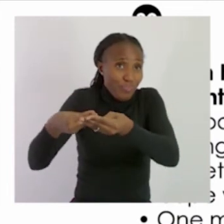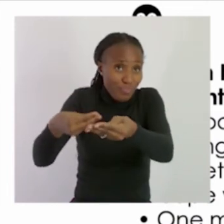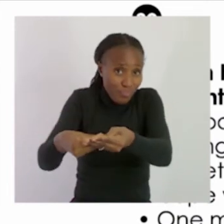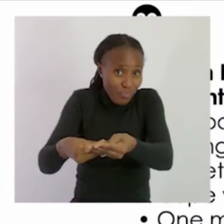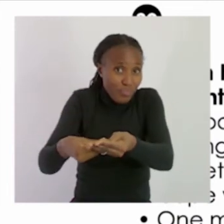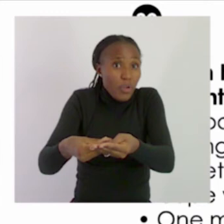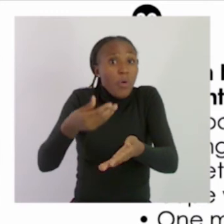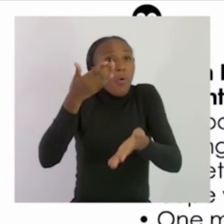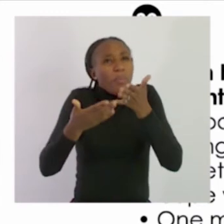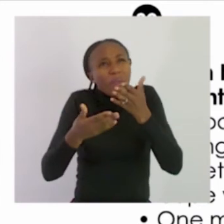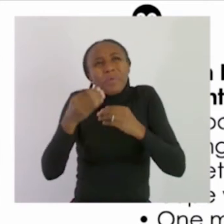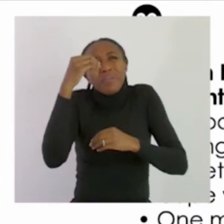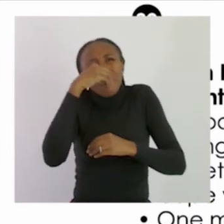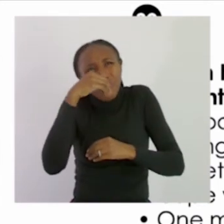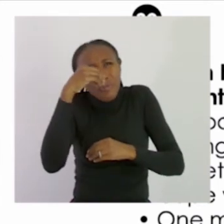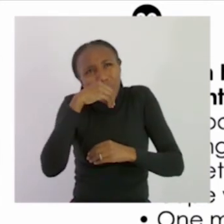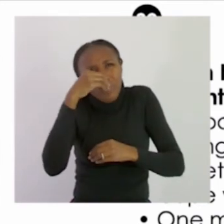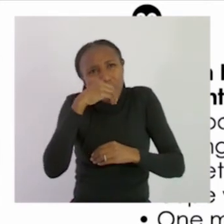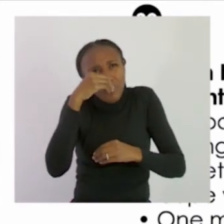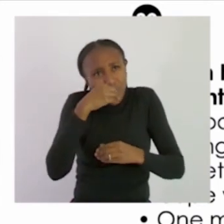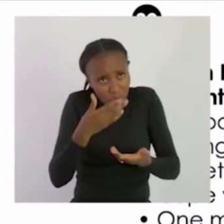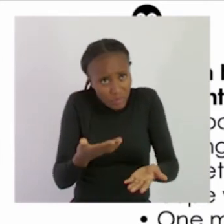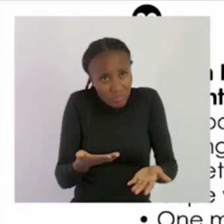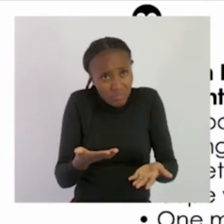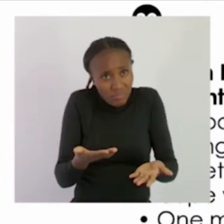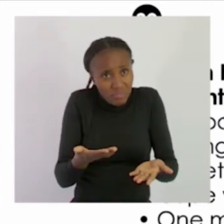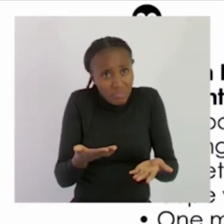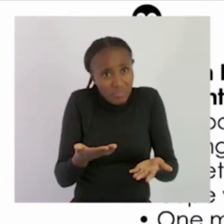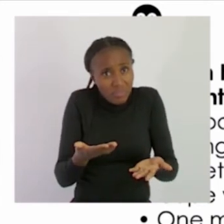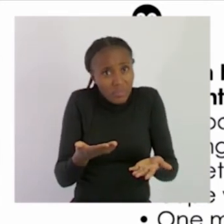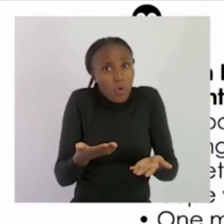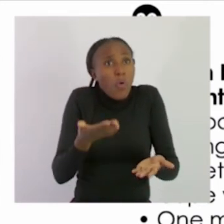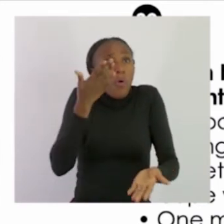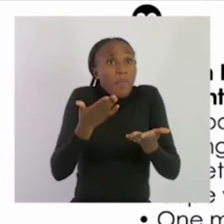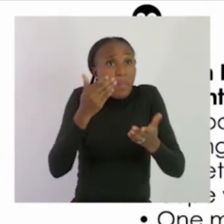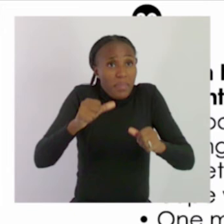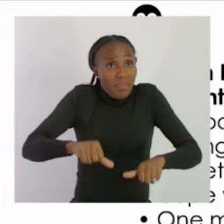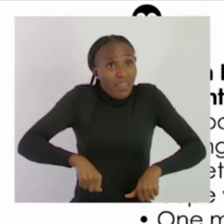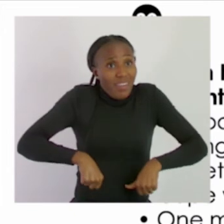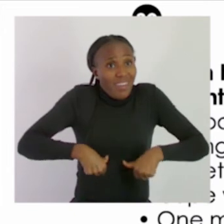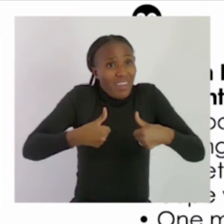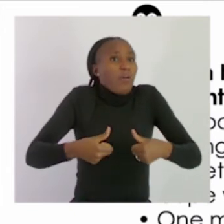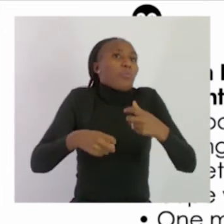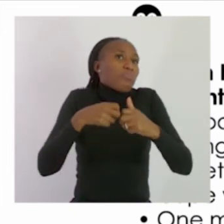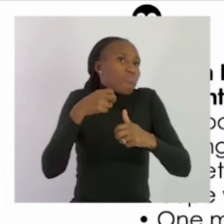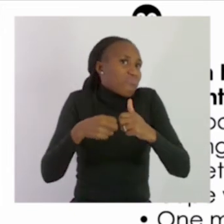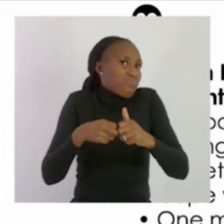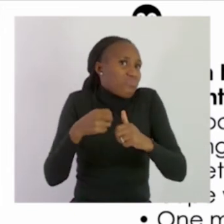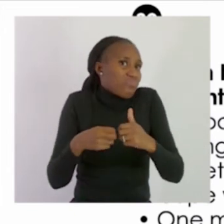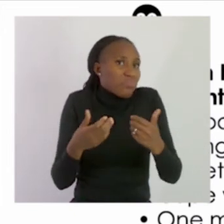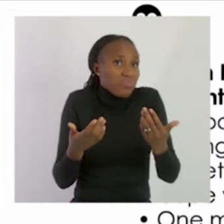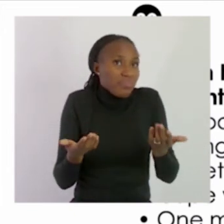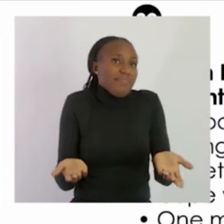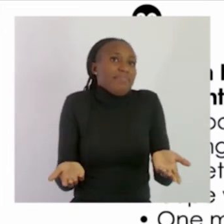can be nutrition because of what we eat. We don't eat the same thing every day. Or different houses